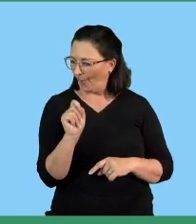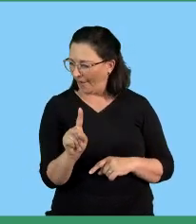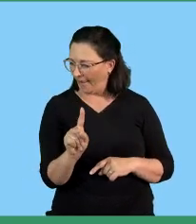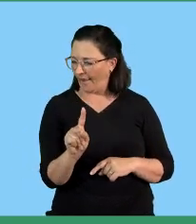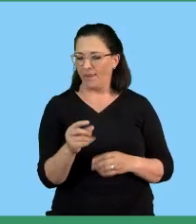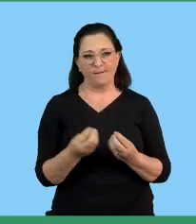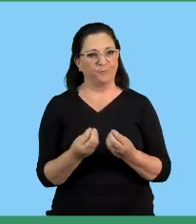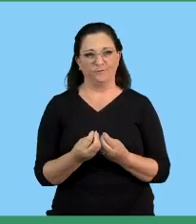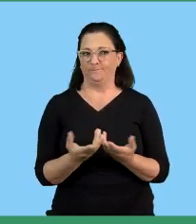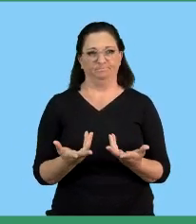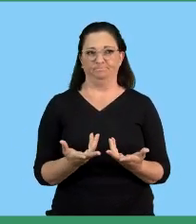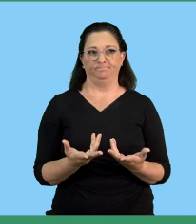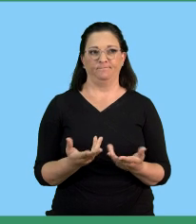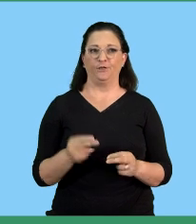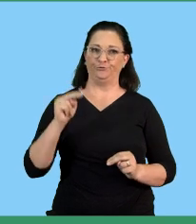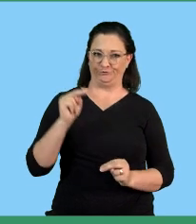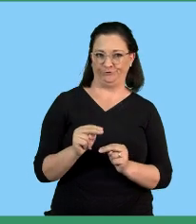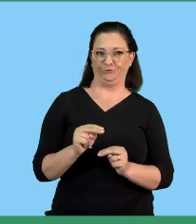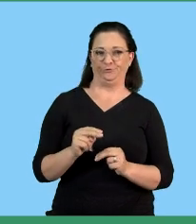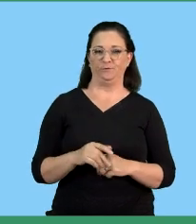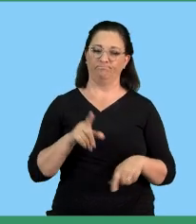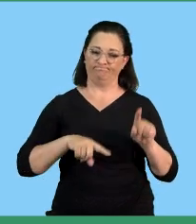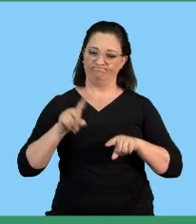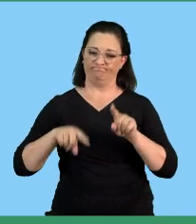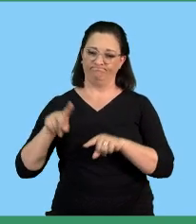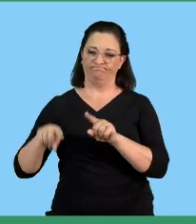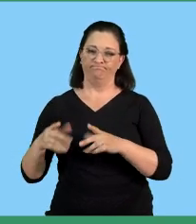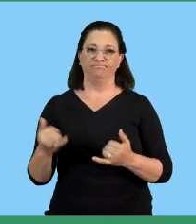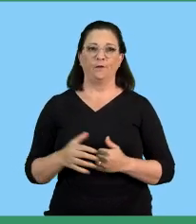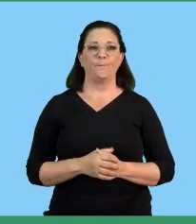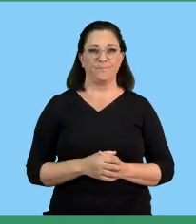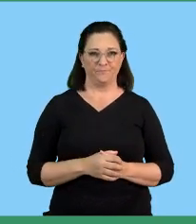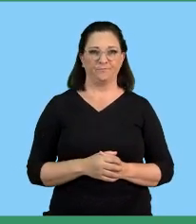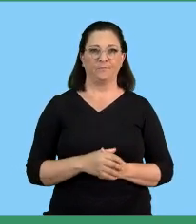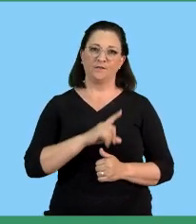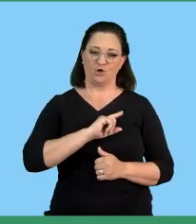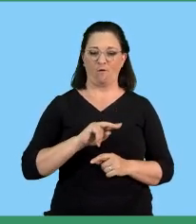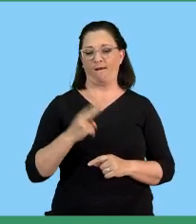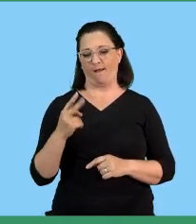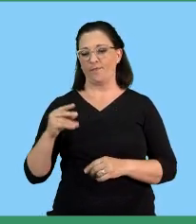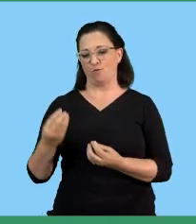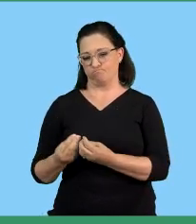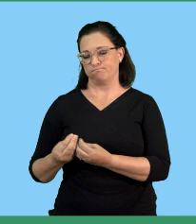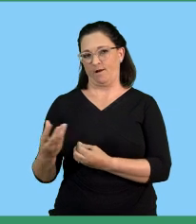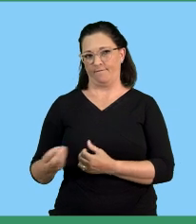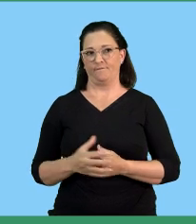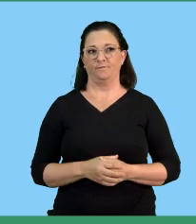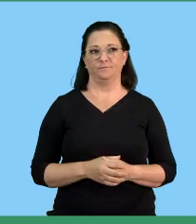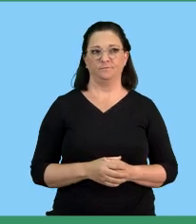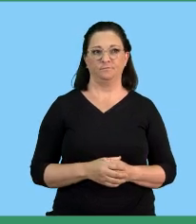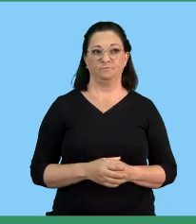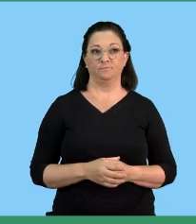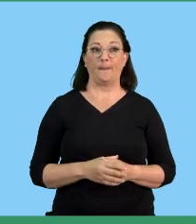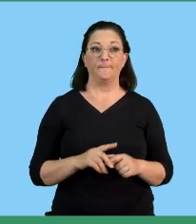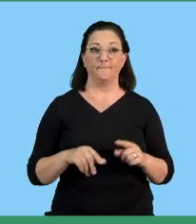only on one product. We're not relying on one product, but since we've diversified, then we know that there's another product. Right,